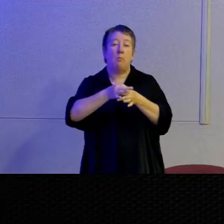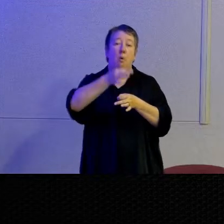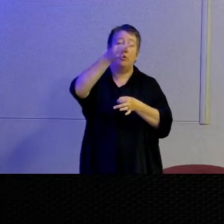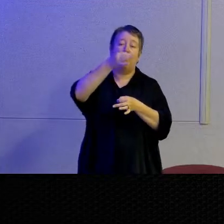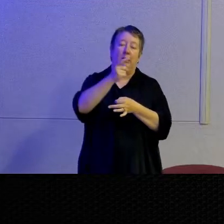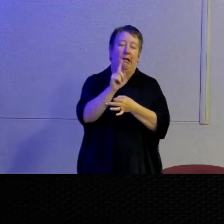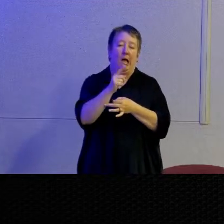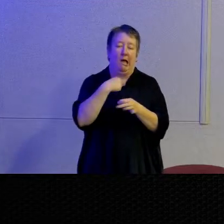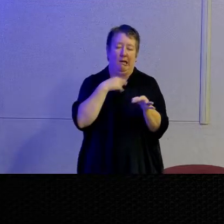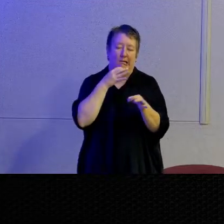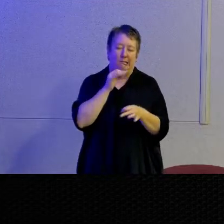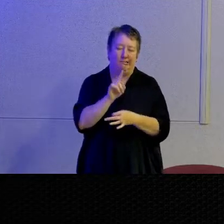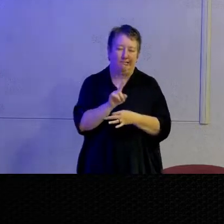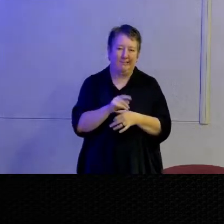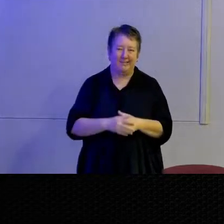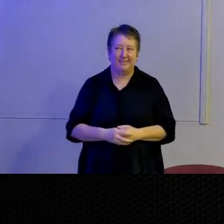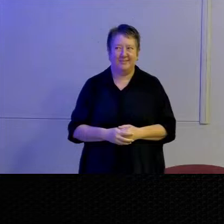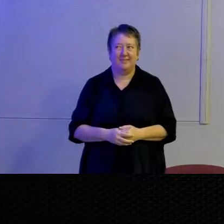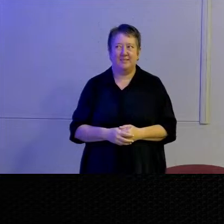it's...